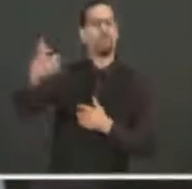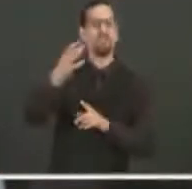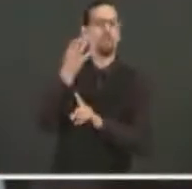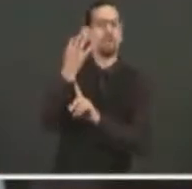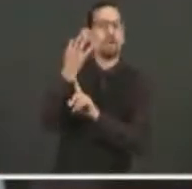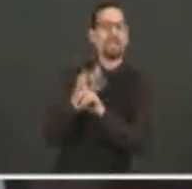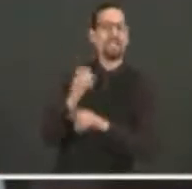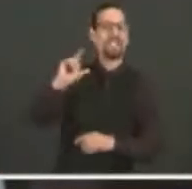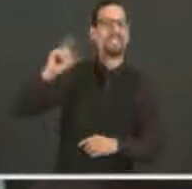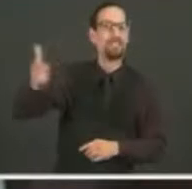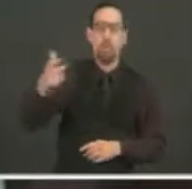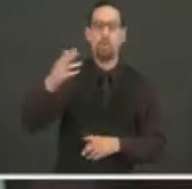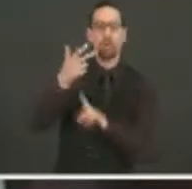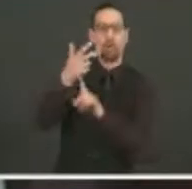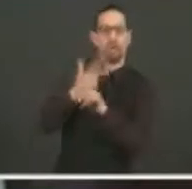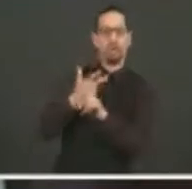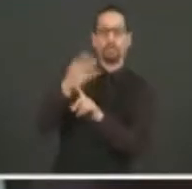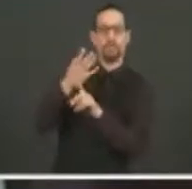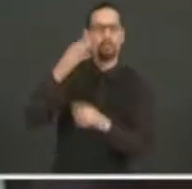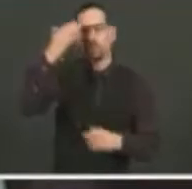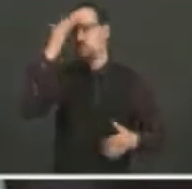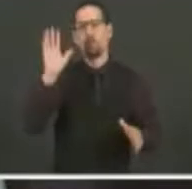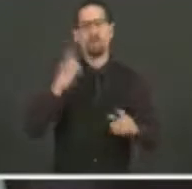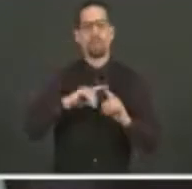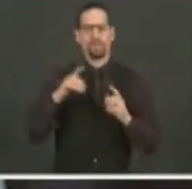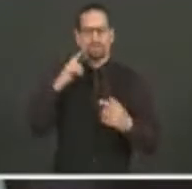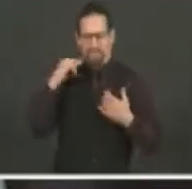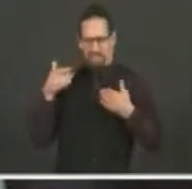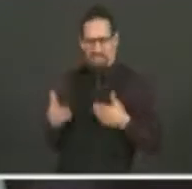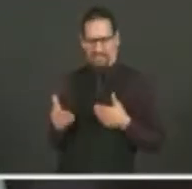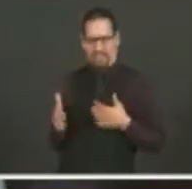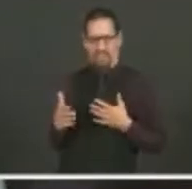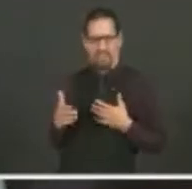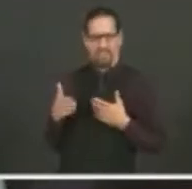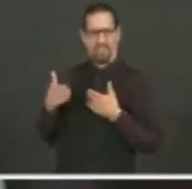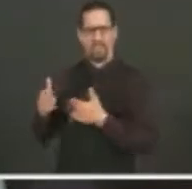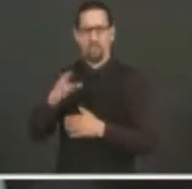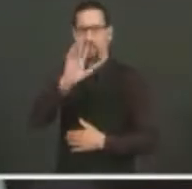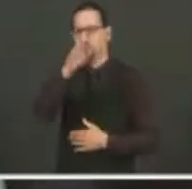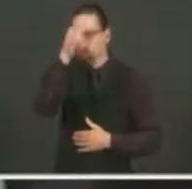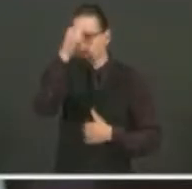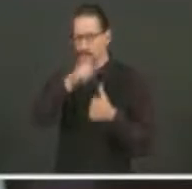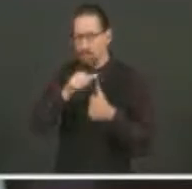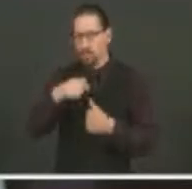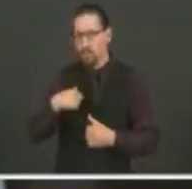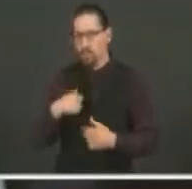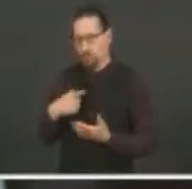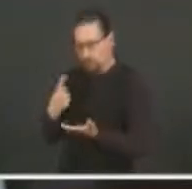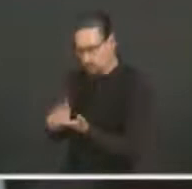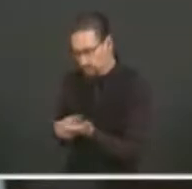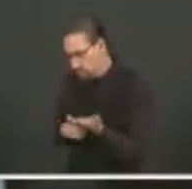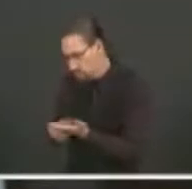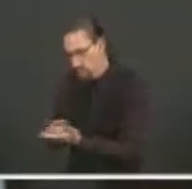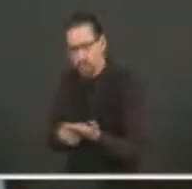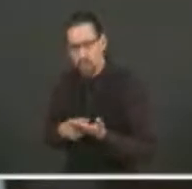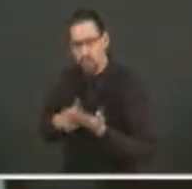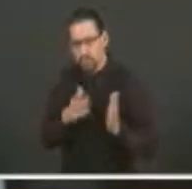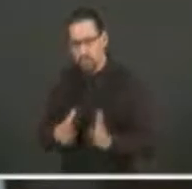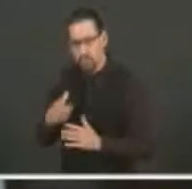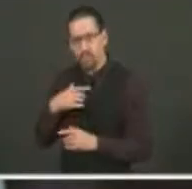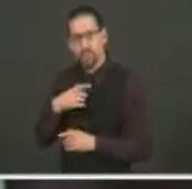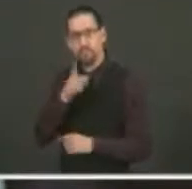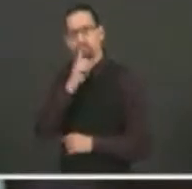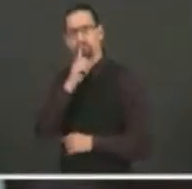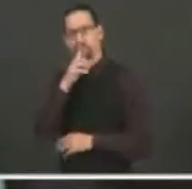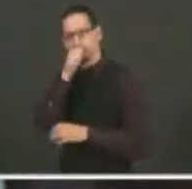transparent. You'll know what's happening, you'll know why it's happening, and we'll have a dialogue. We're going to do our very